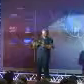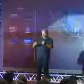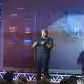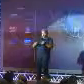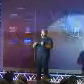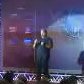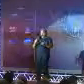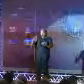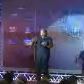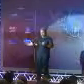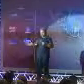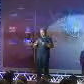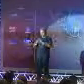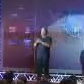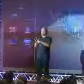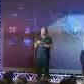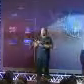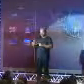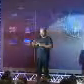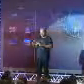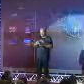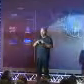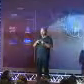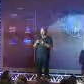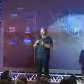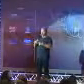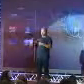And he said to the union head,